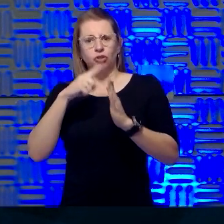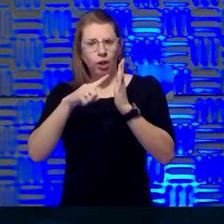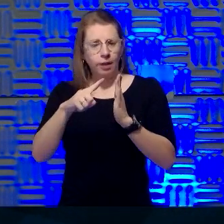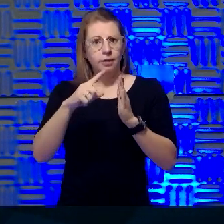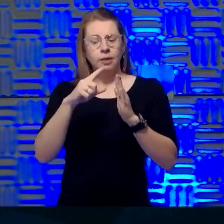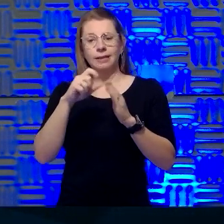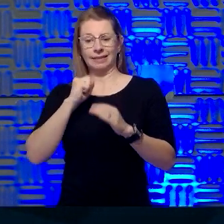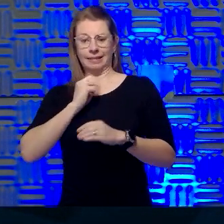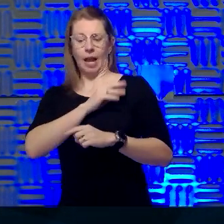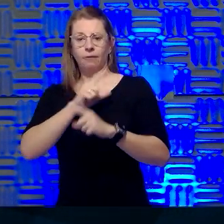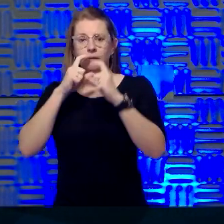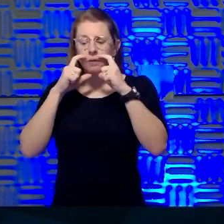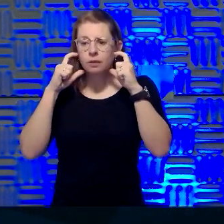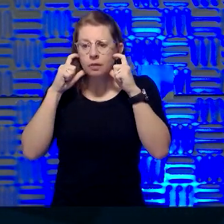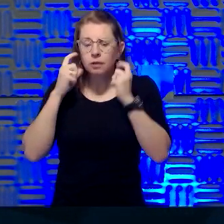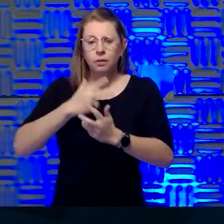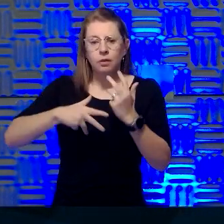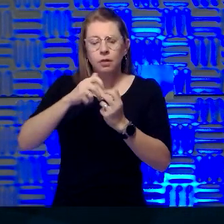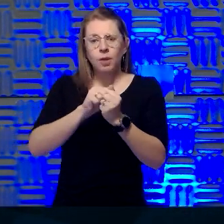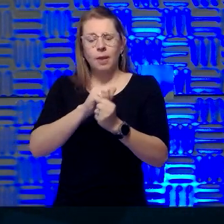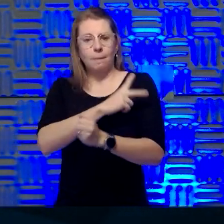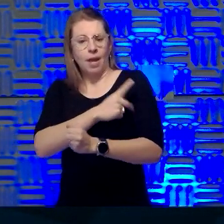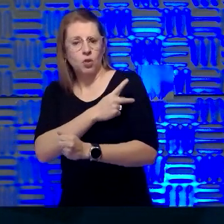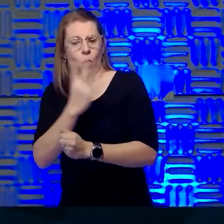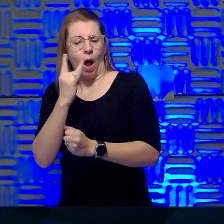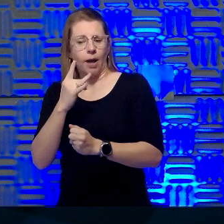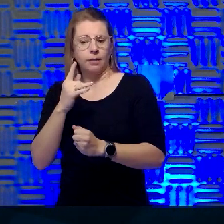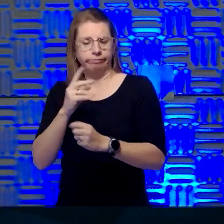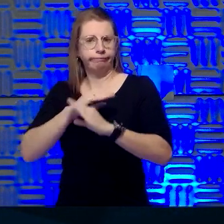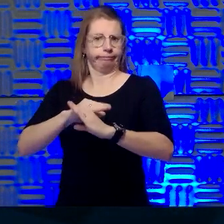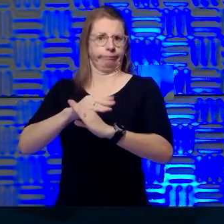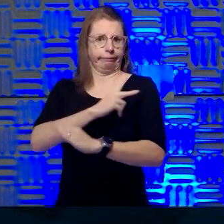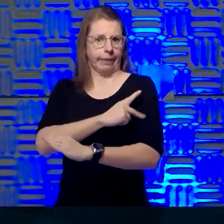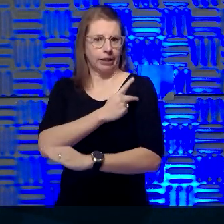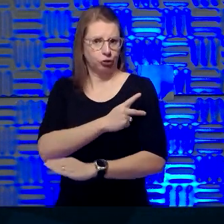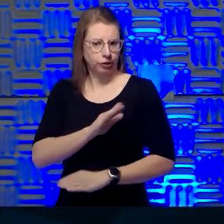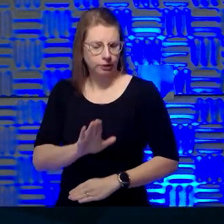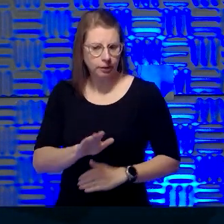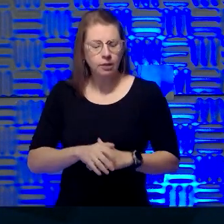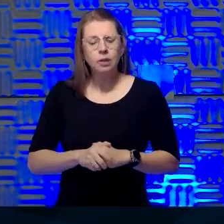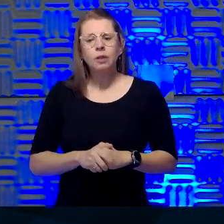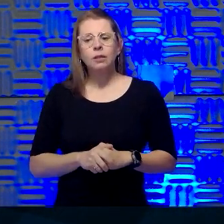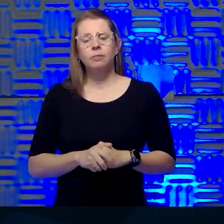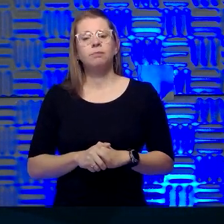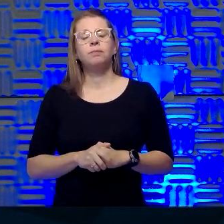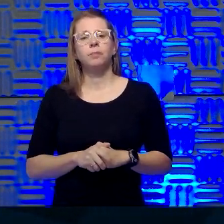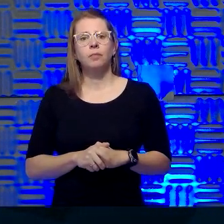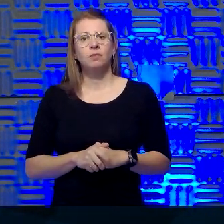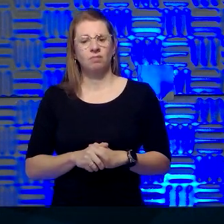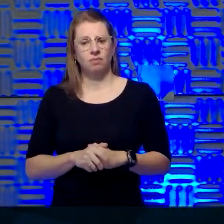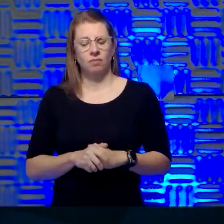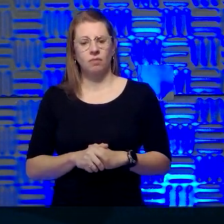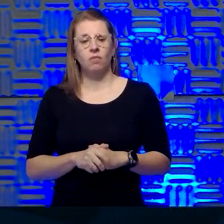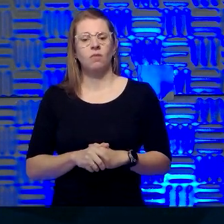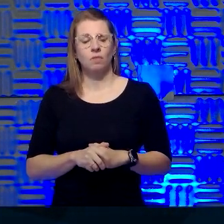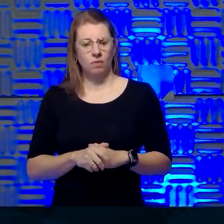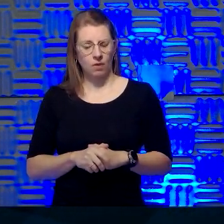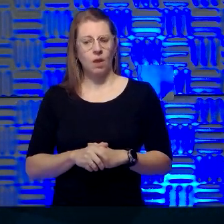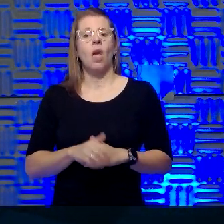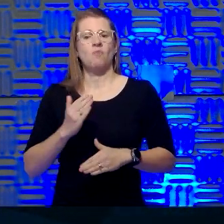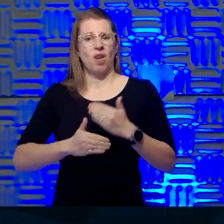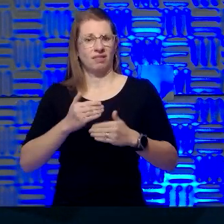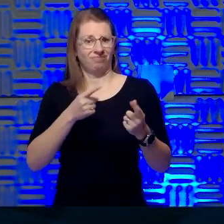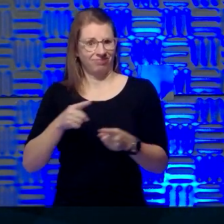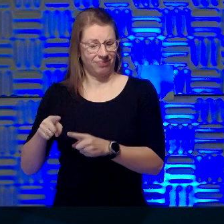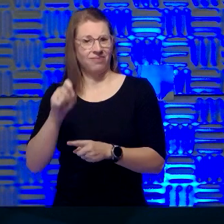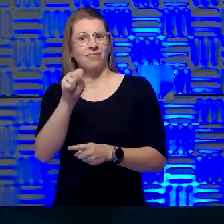masks around patients to keep them safe as well. There's an entire process occurring to make sure people are safe